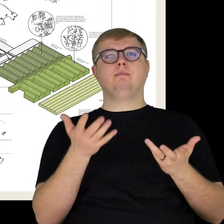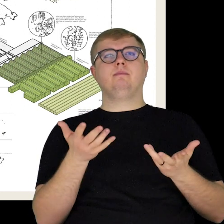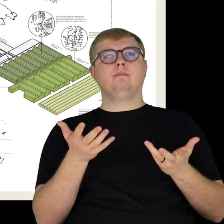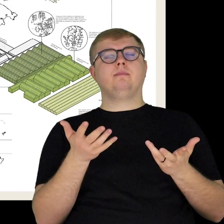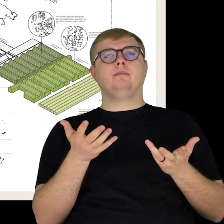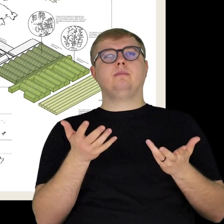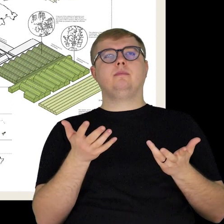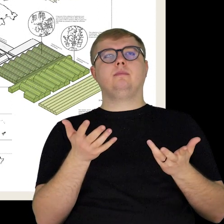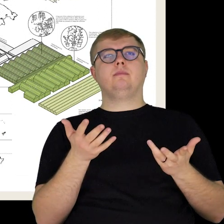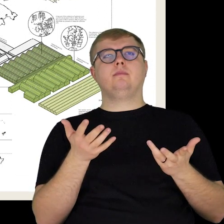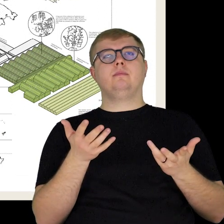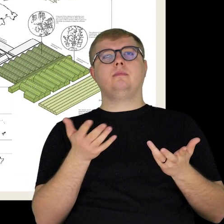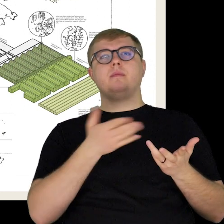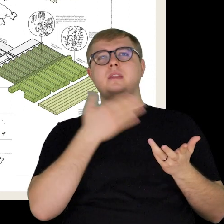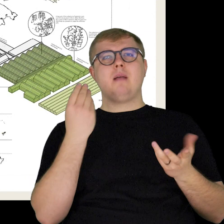of